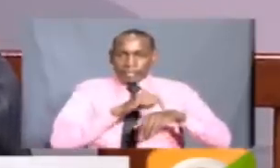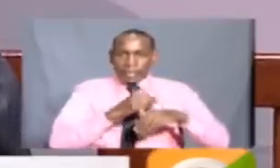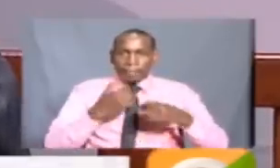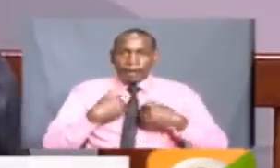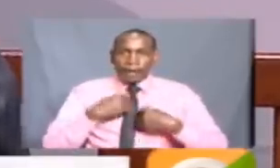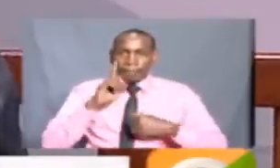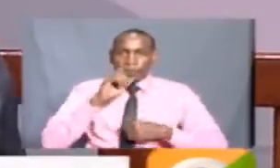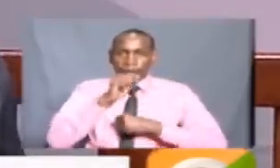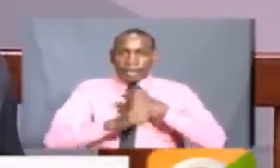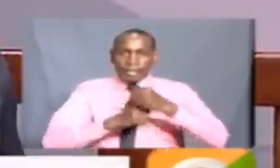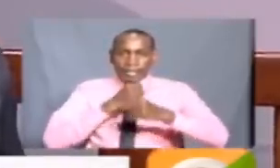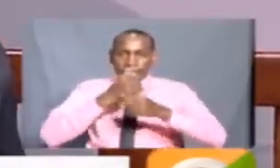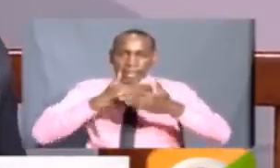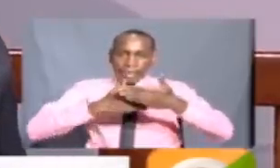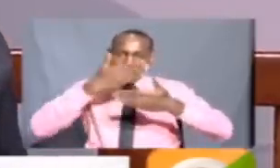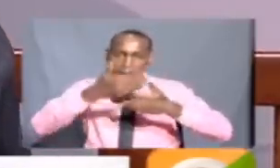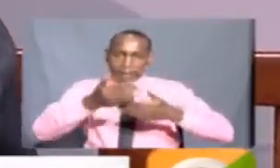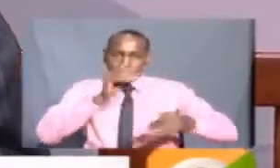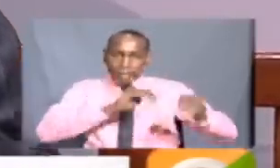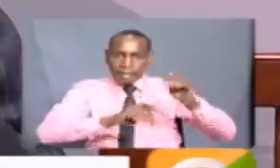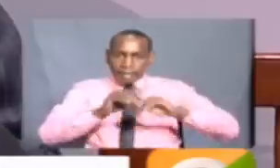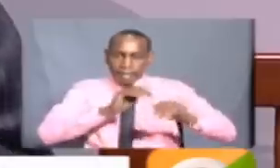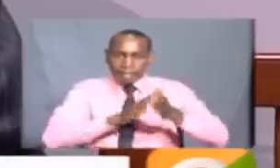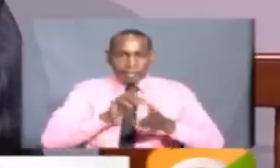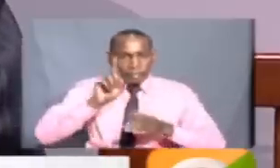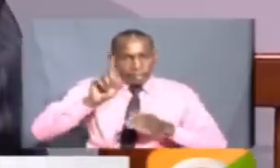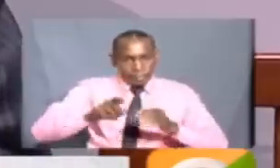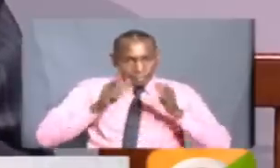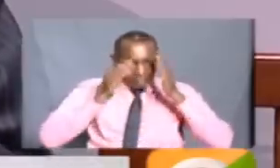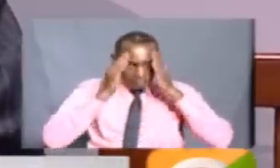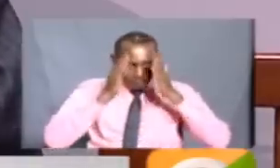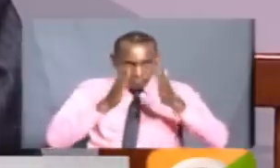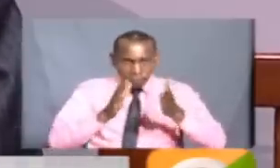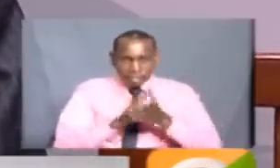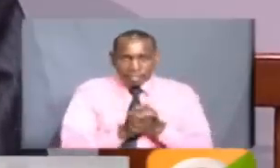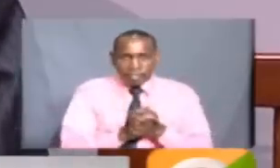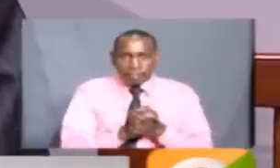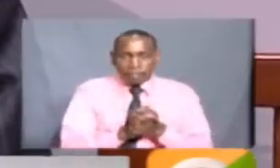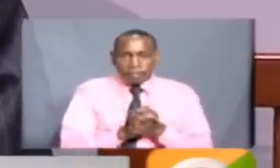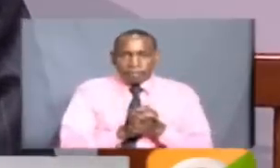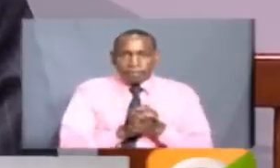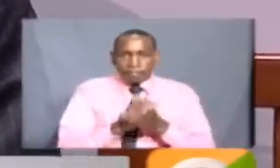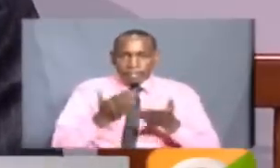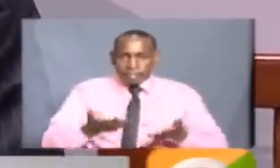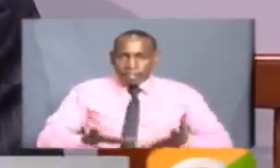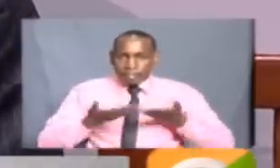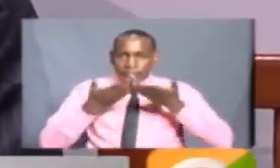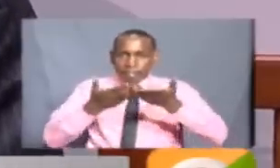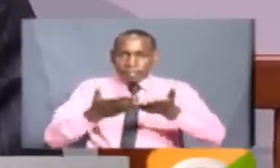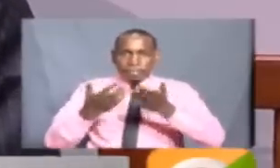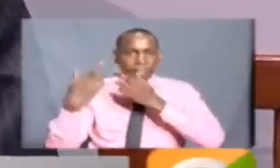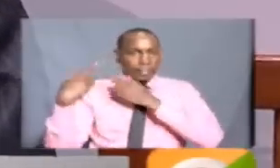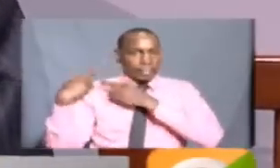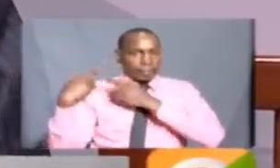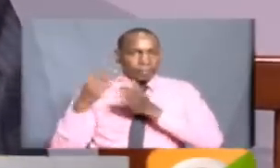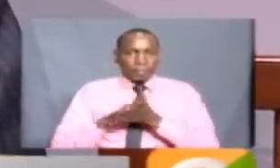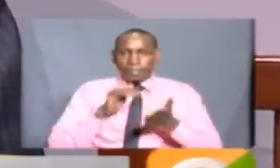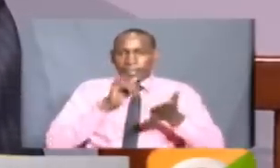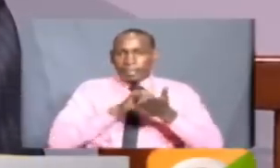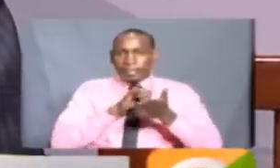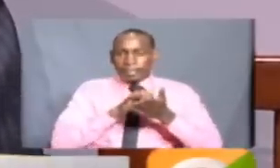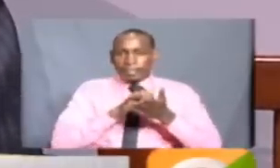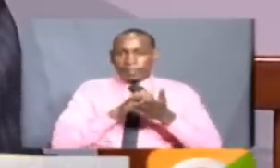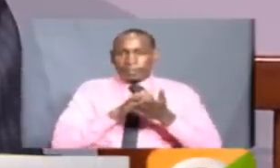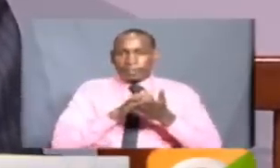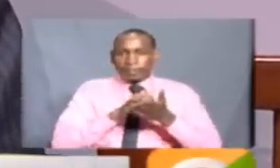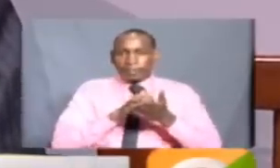1 year after election, you ought to concentrate on fulfilling your mandate so that you don't come